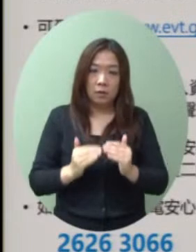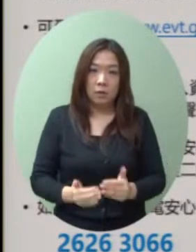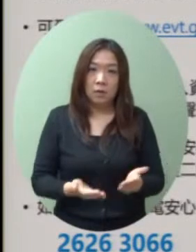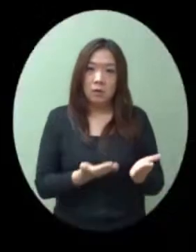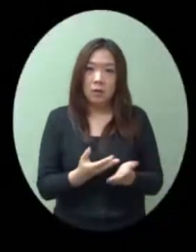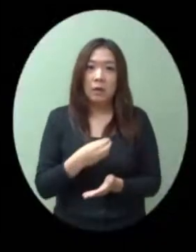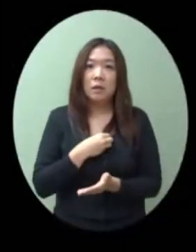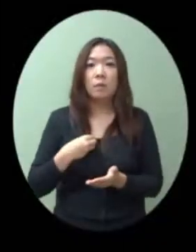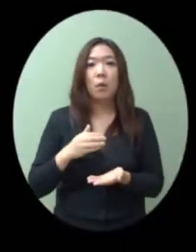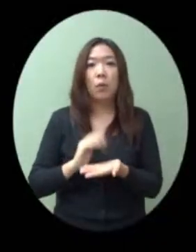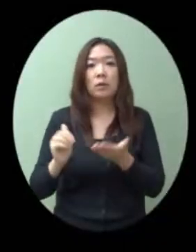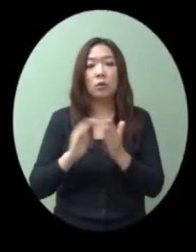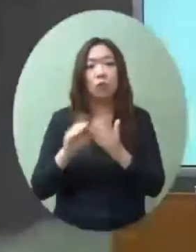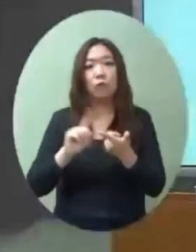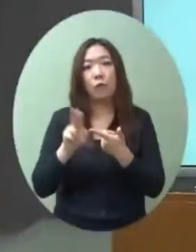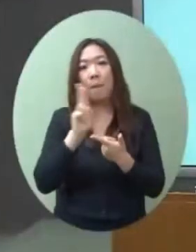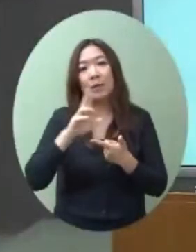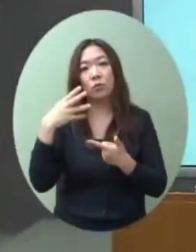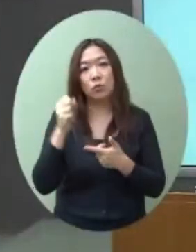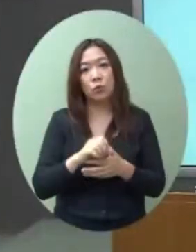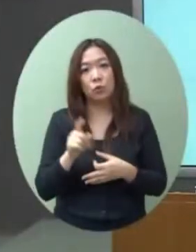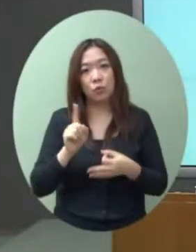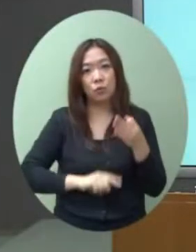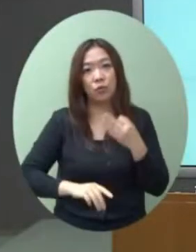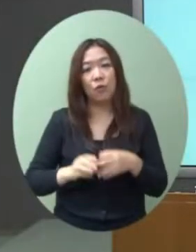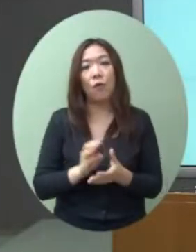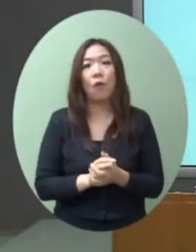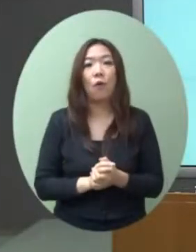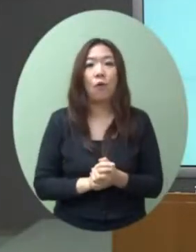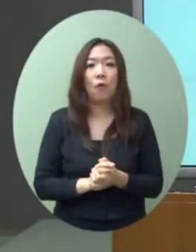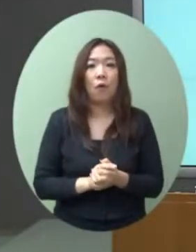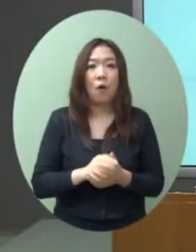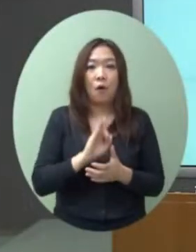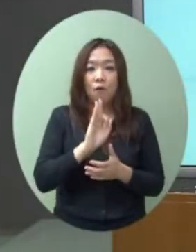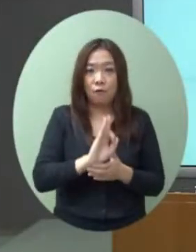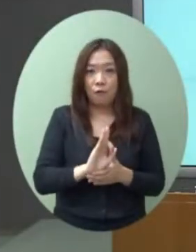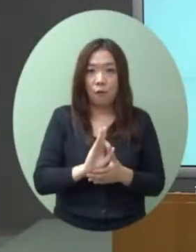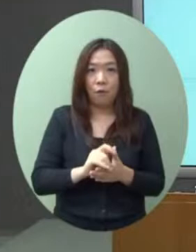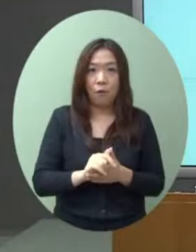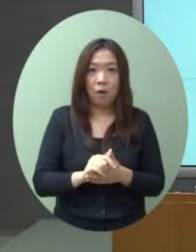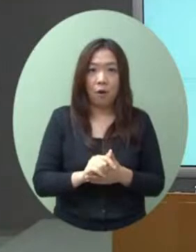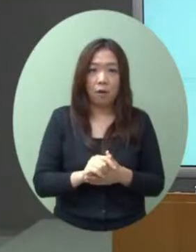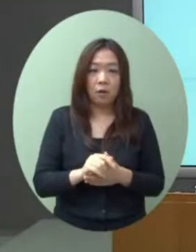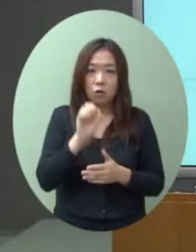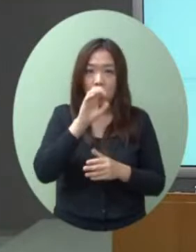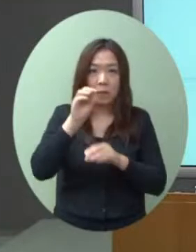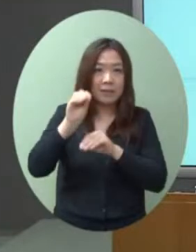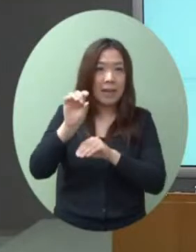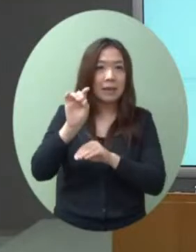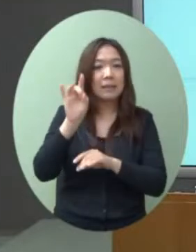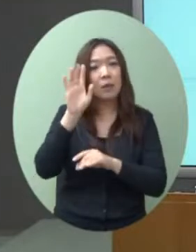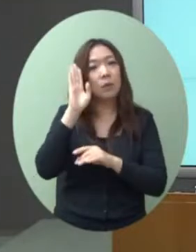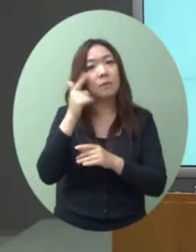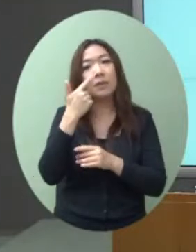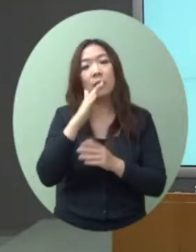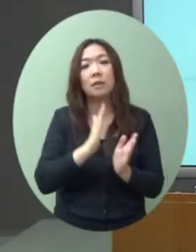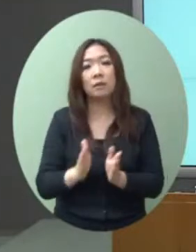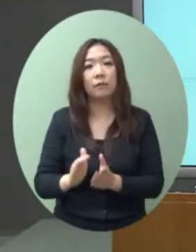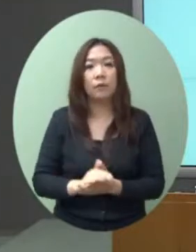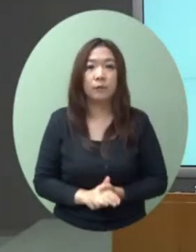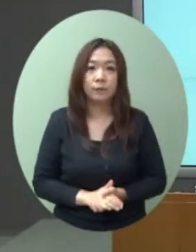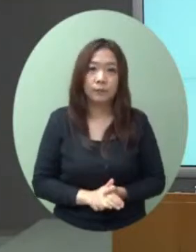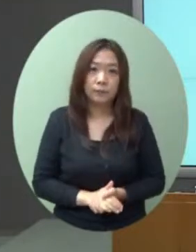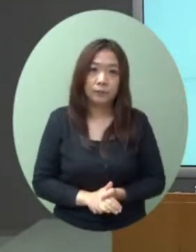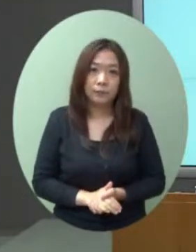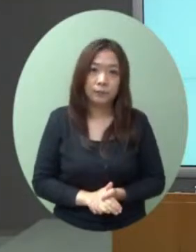you. I will now defer to the Deputy Secretary for Health, Mr. Vincent Fong, to